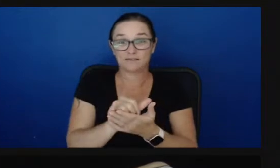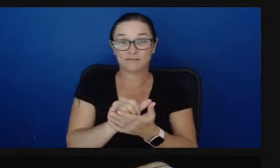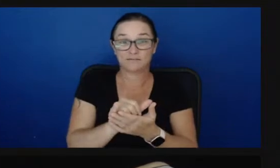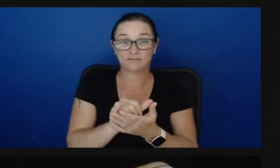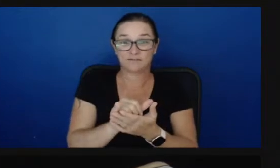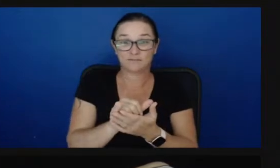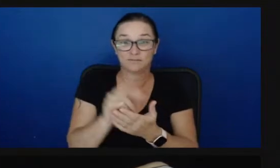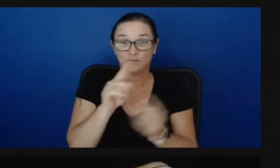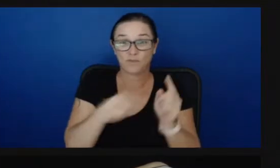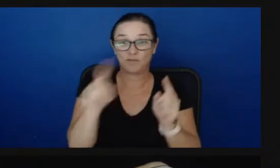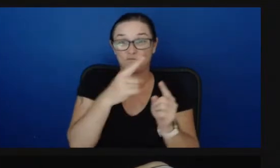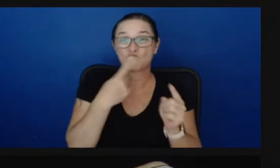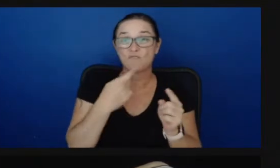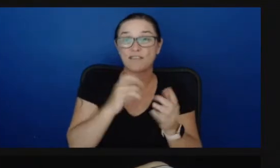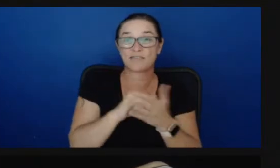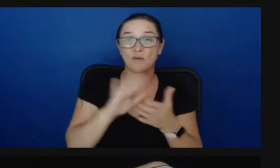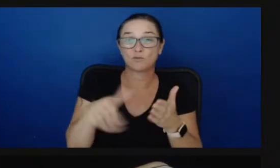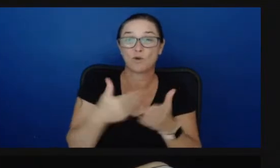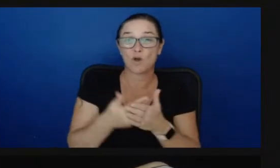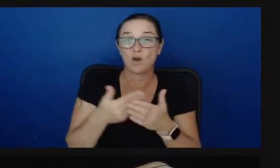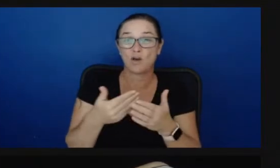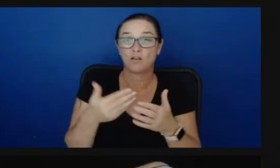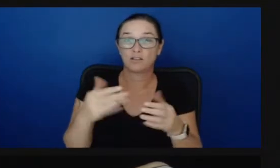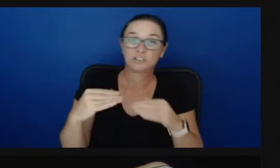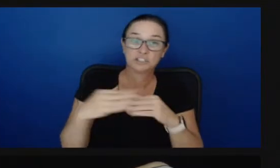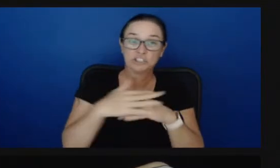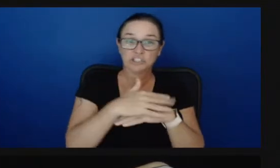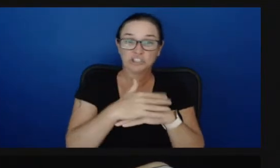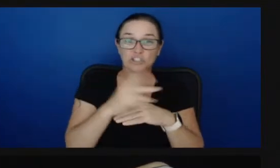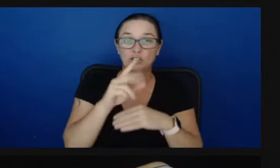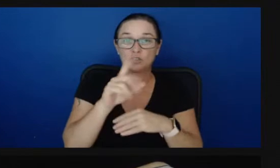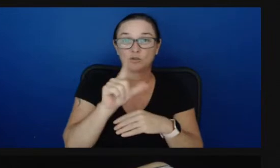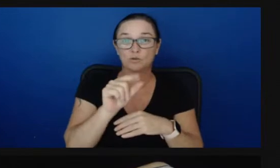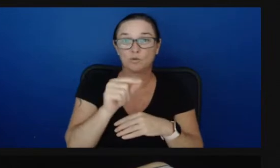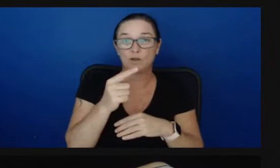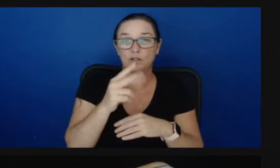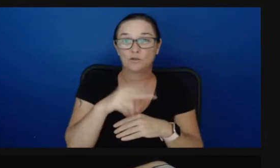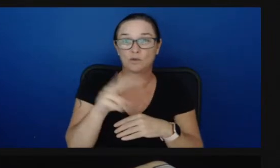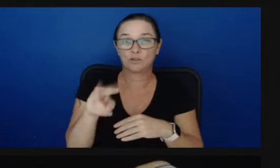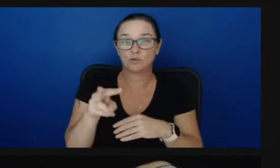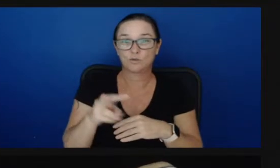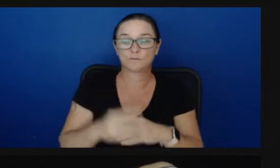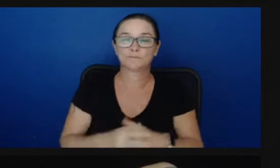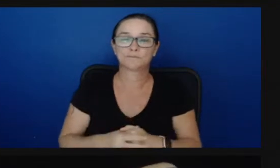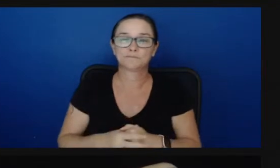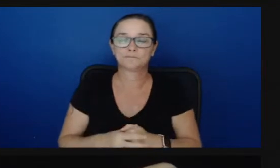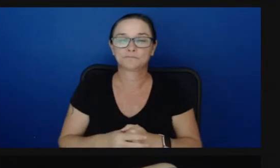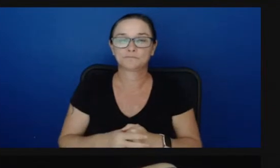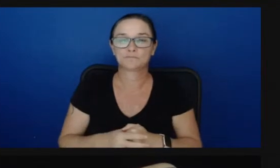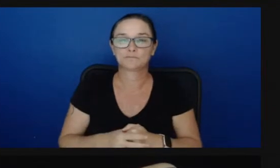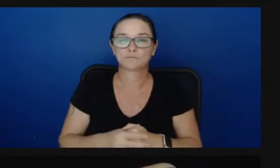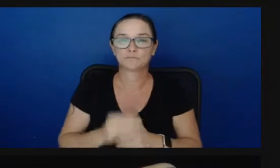all covered in 2022. Well, I could draw a line more accurately, but more or less in there.